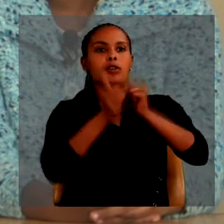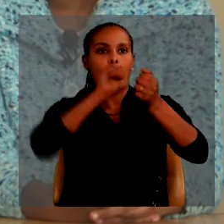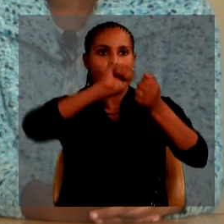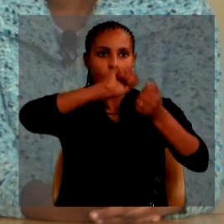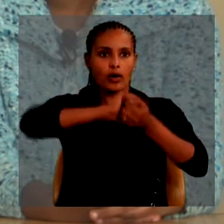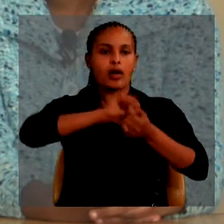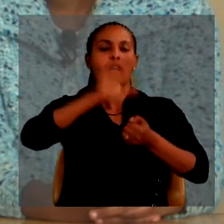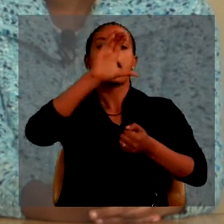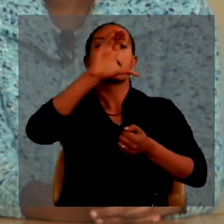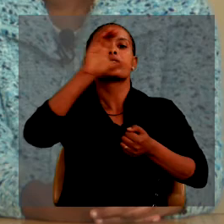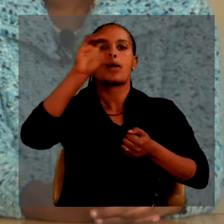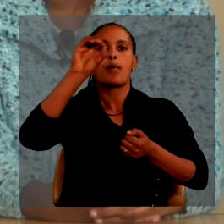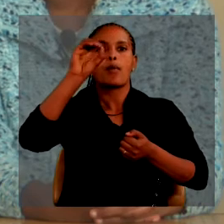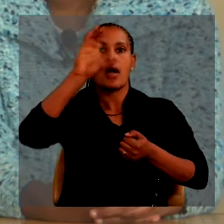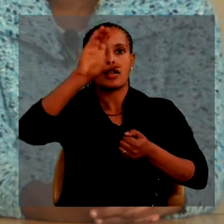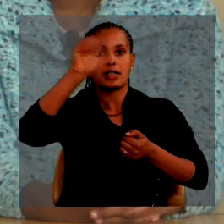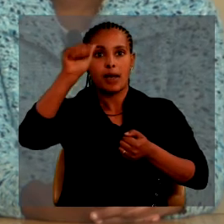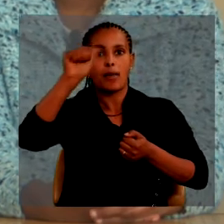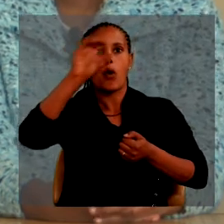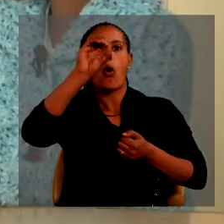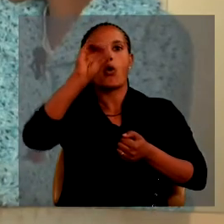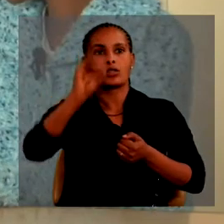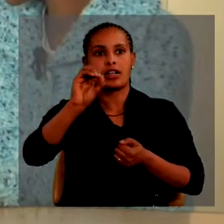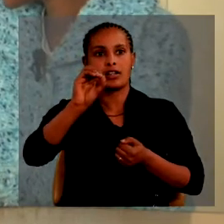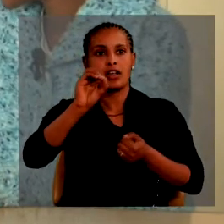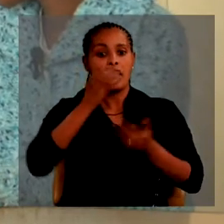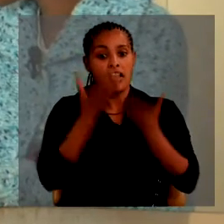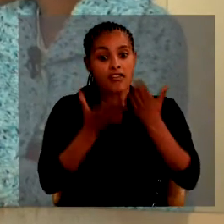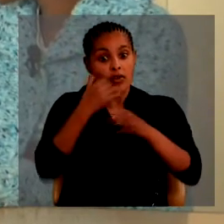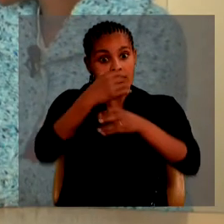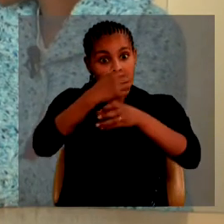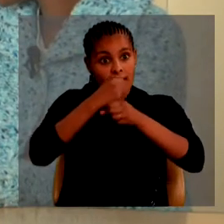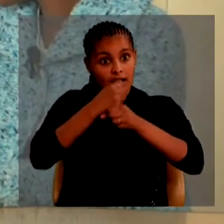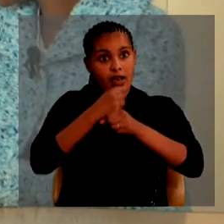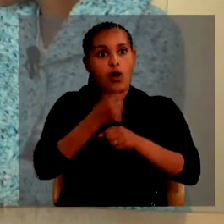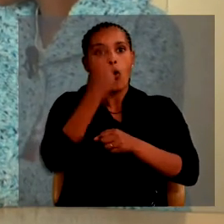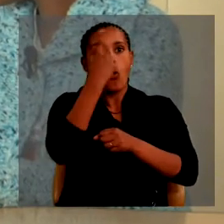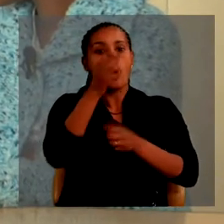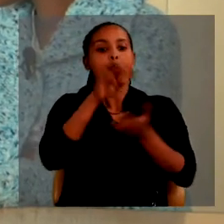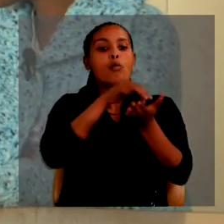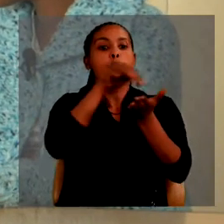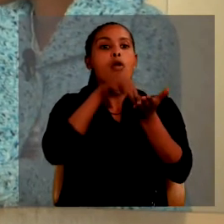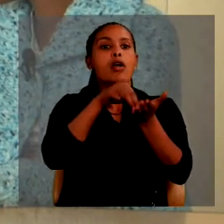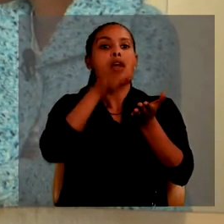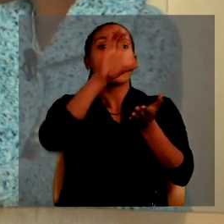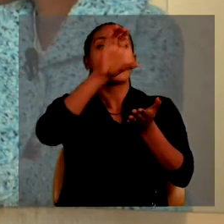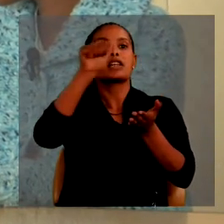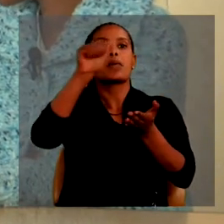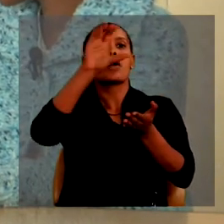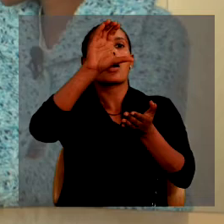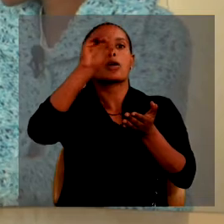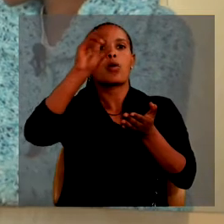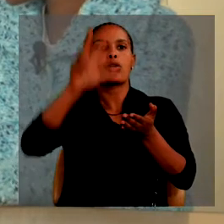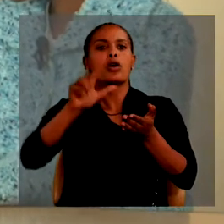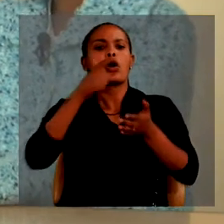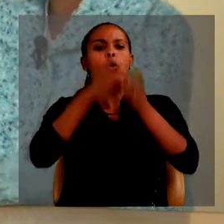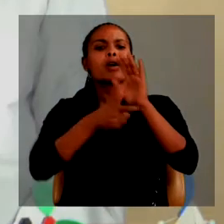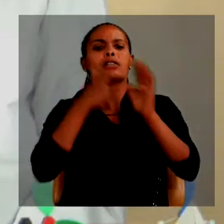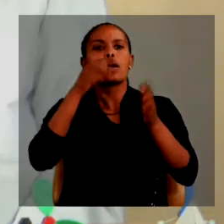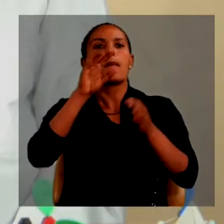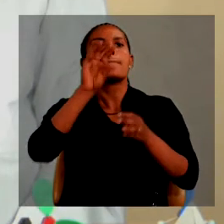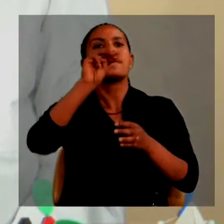calcium oxide. If you take 1 mole of calcium carbonate, what is its